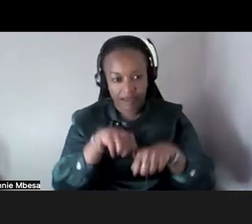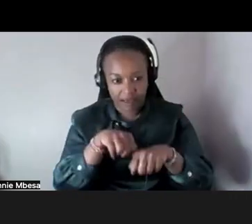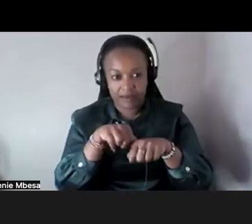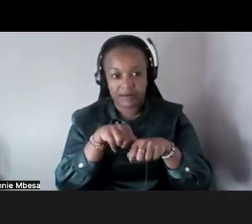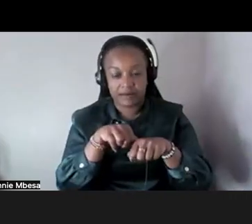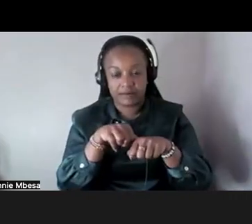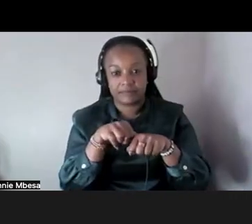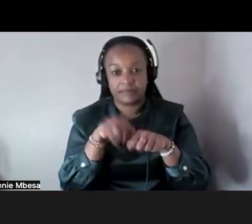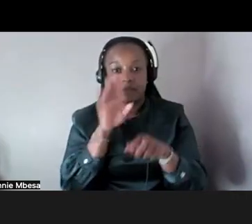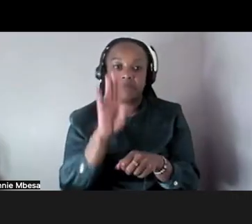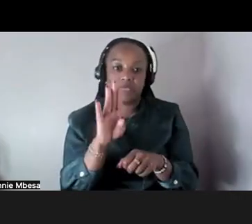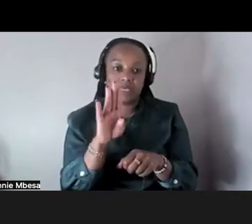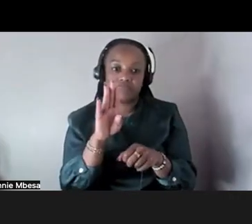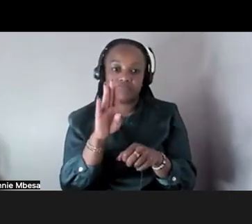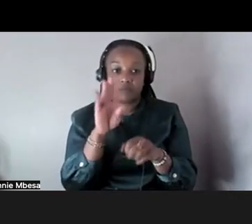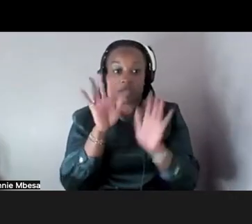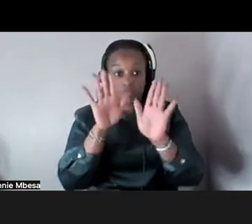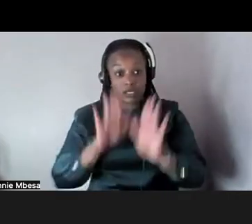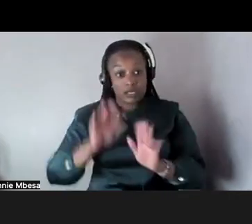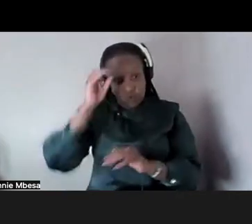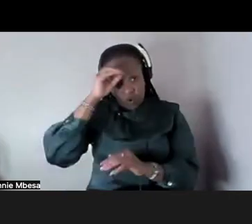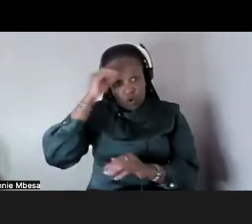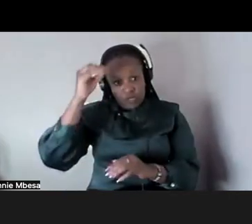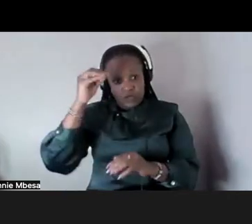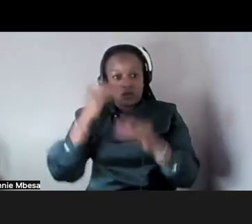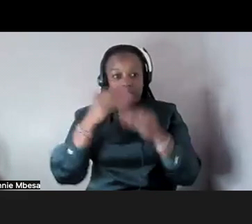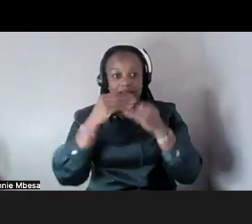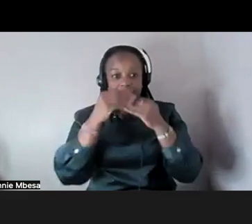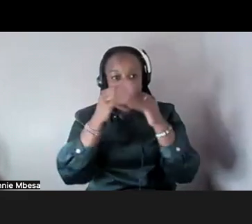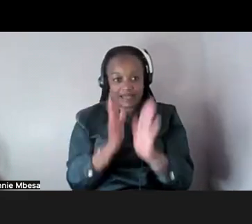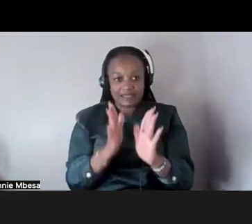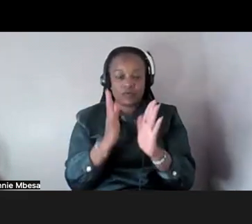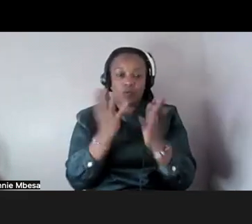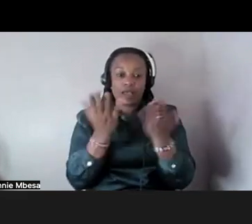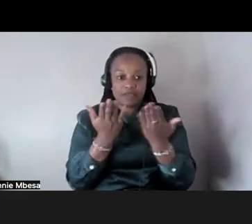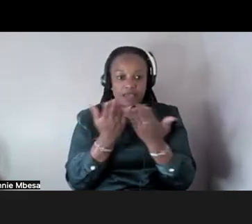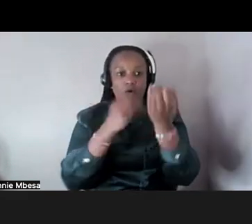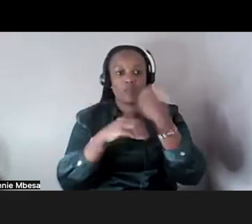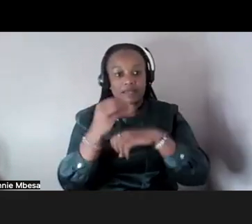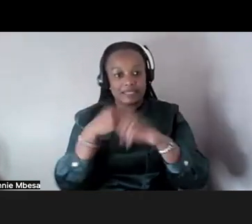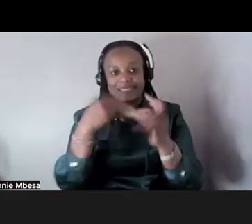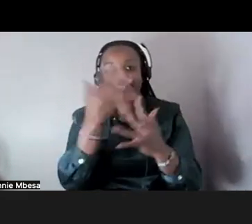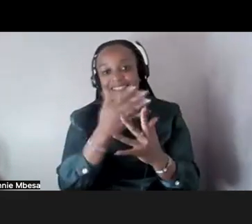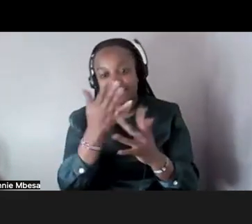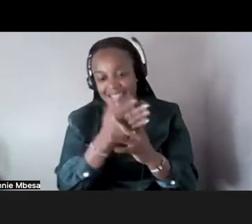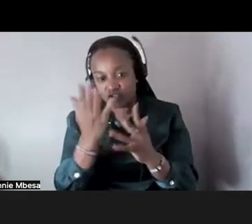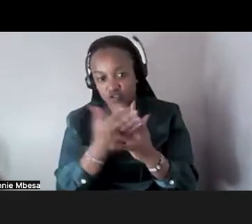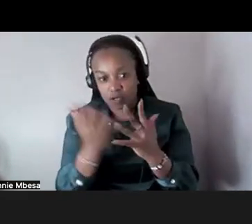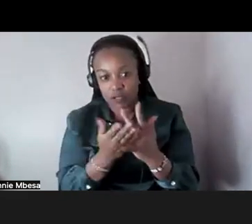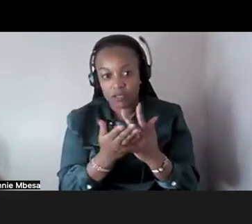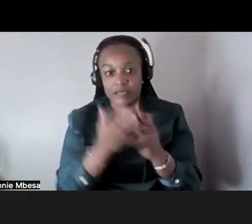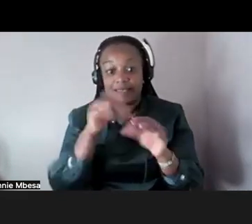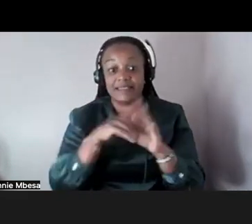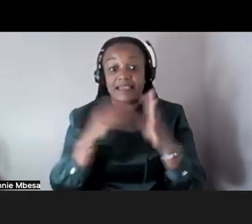important opinion leaders, that they're respected in their communities, that they operate at this intersection between the health system and the